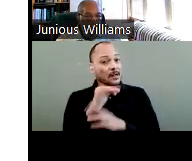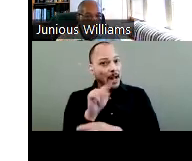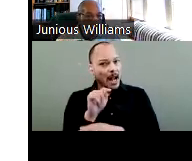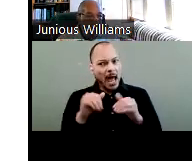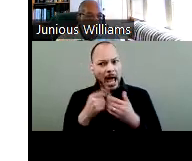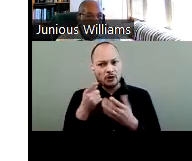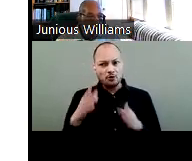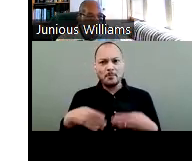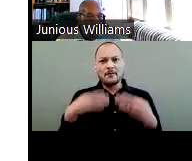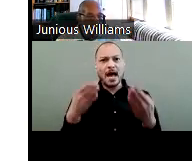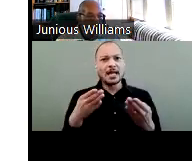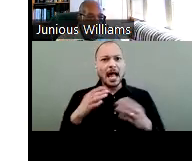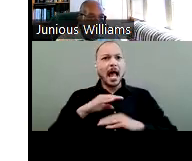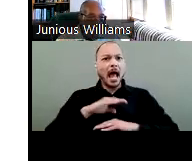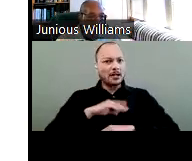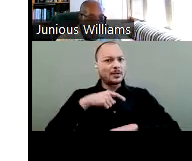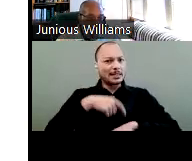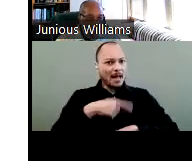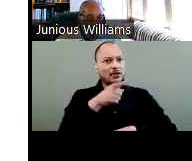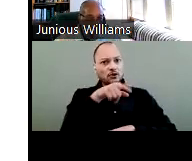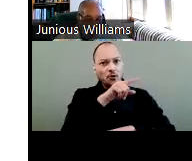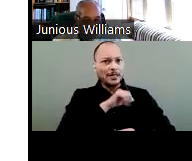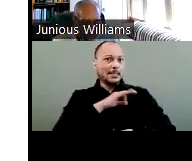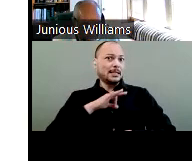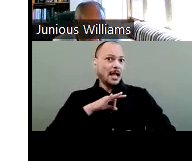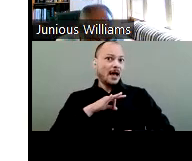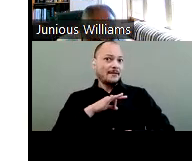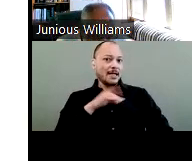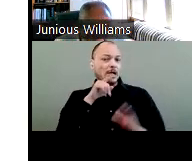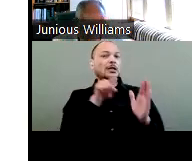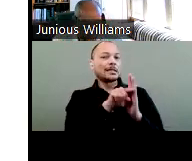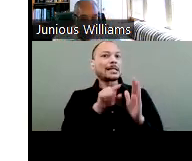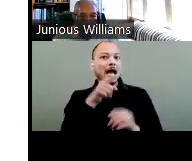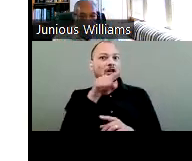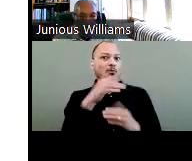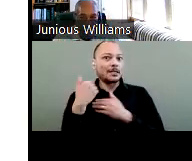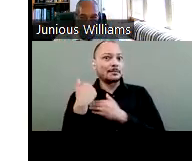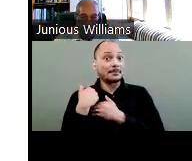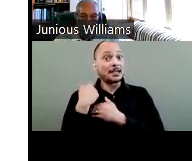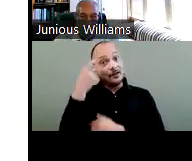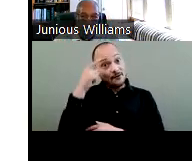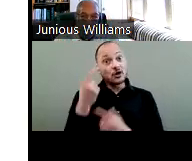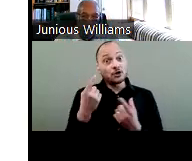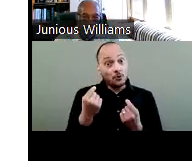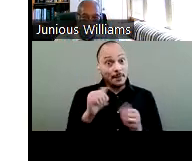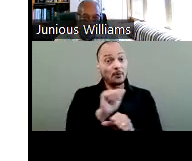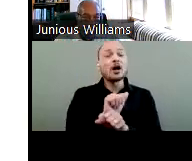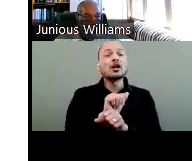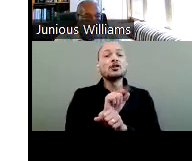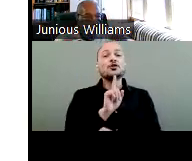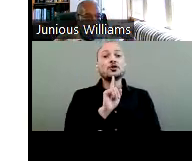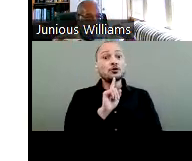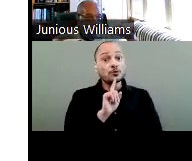you provide adequate time to the staff members who are assigned responsibility for doing this work to